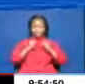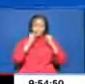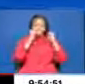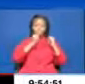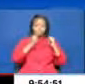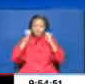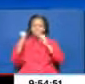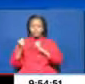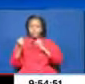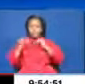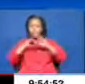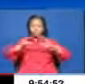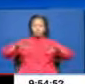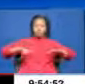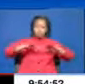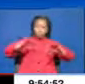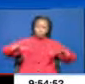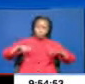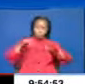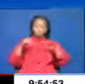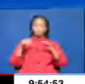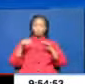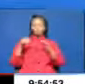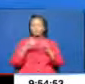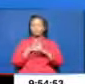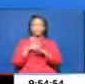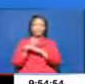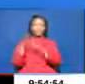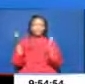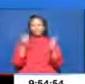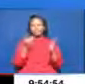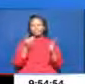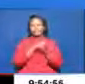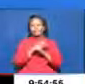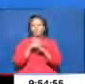swimming, rugby, parasports, among other disciplines.